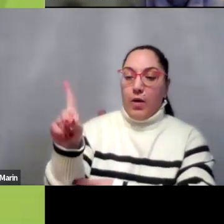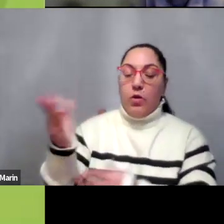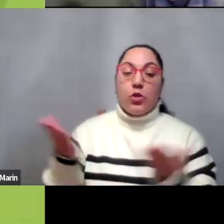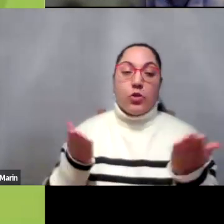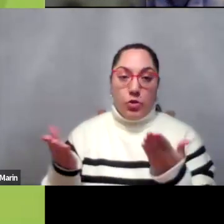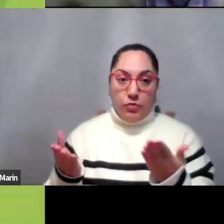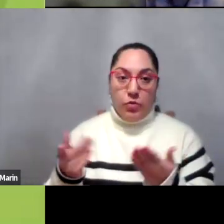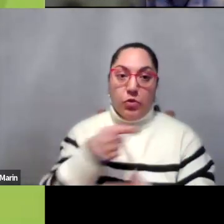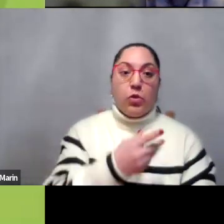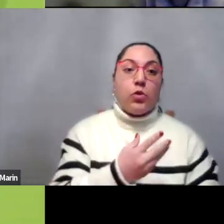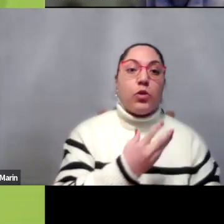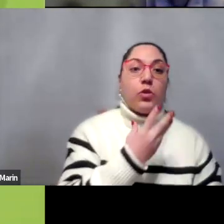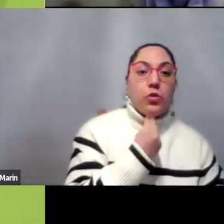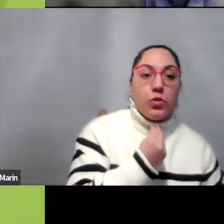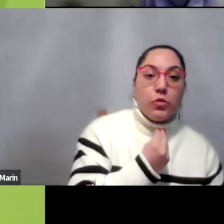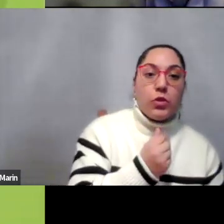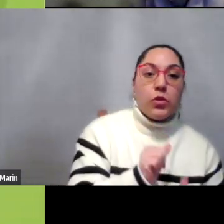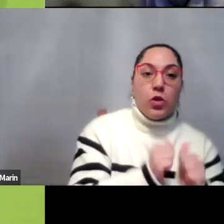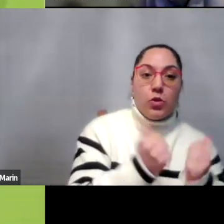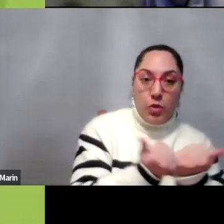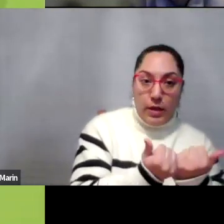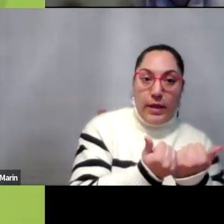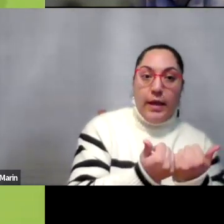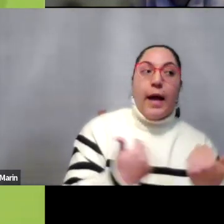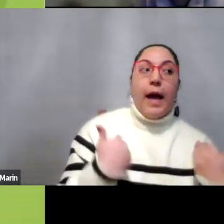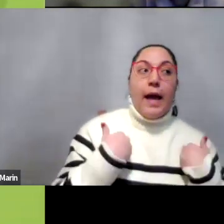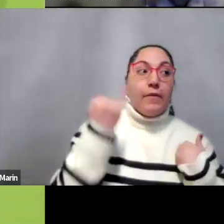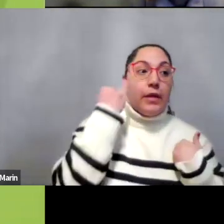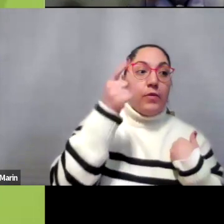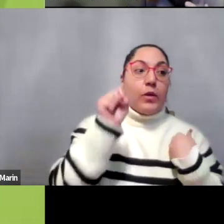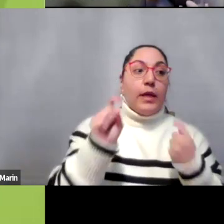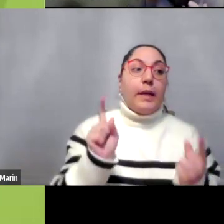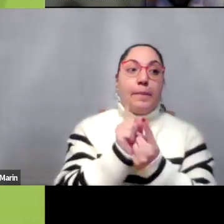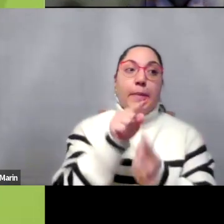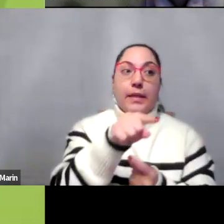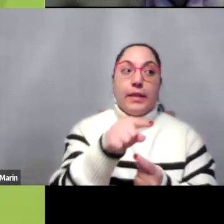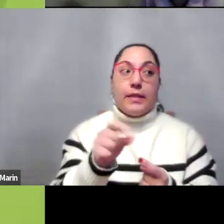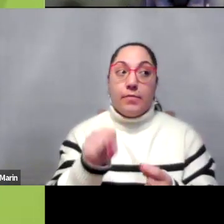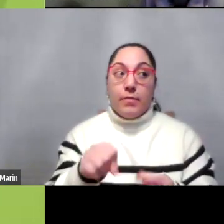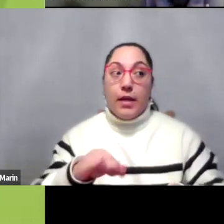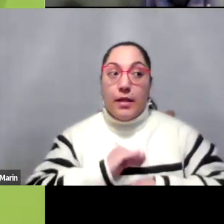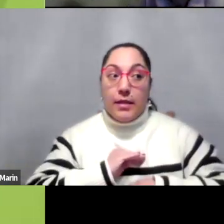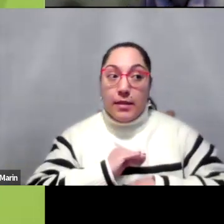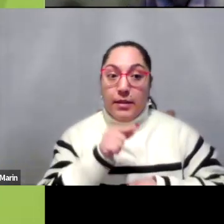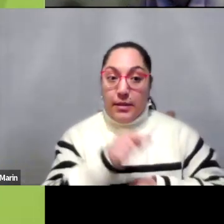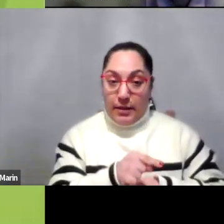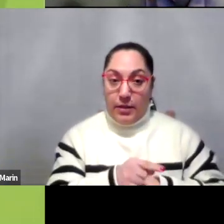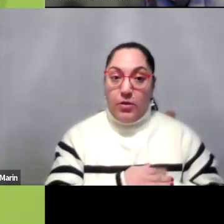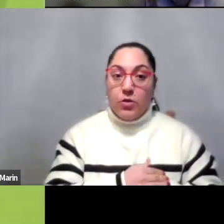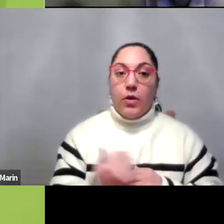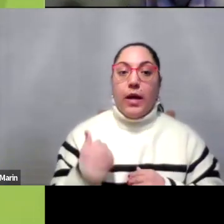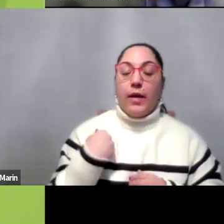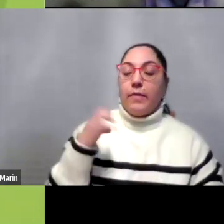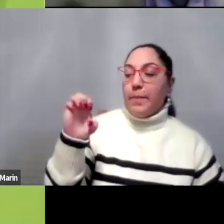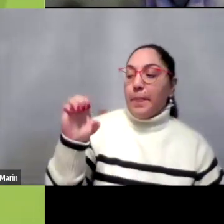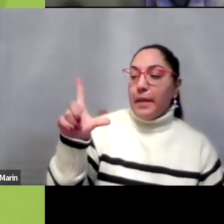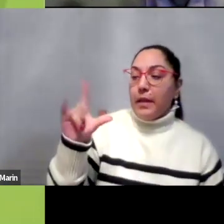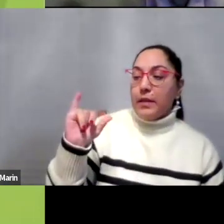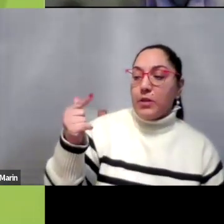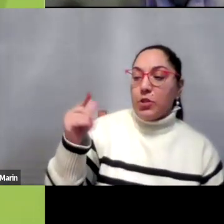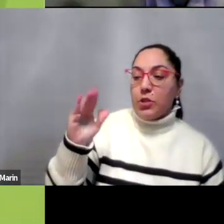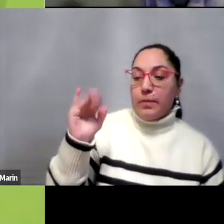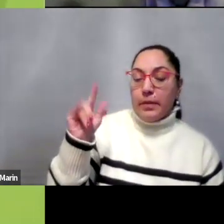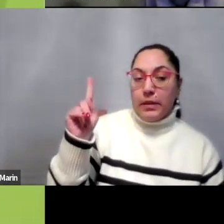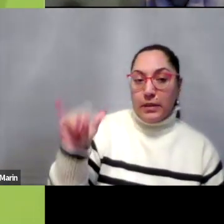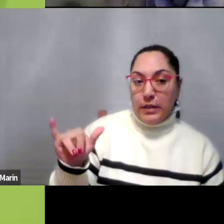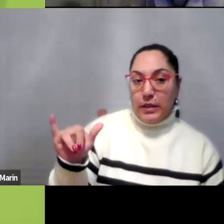can provide wraparound services if you meet the eligibility criteria. All these services, there's kind of like an eligibility criteria. But wraparound